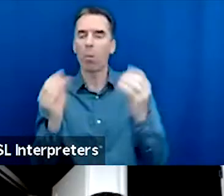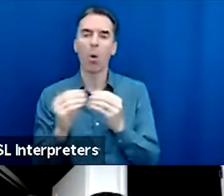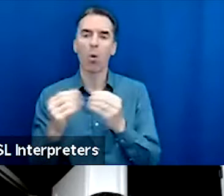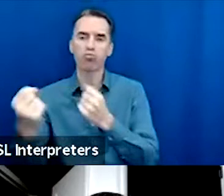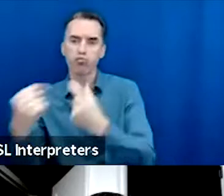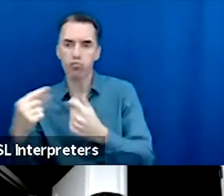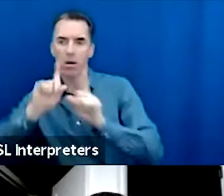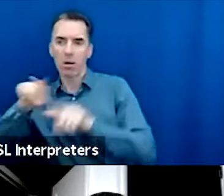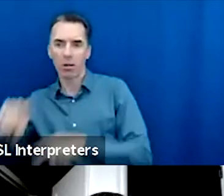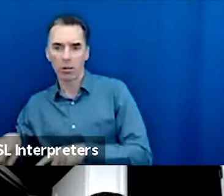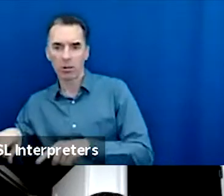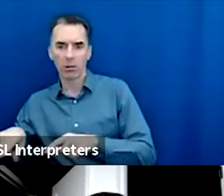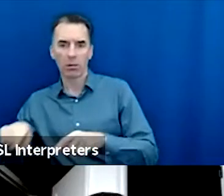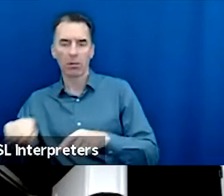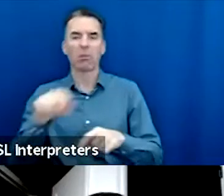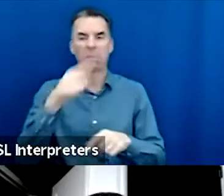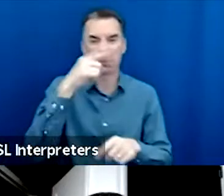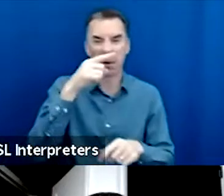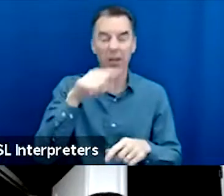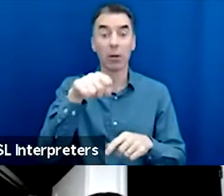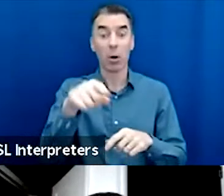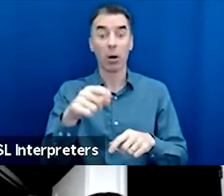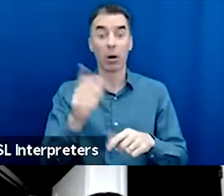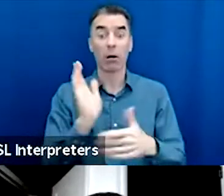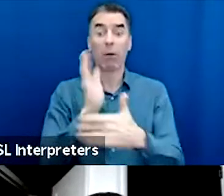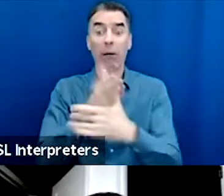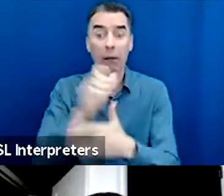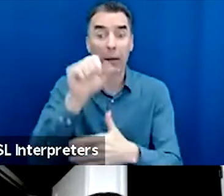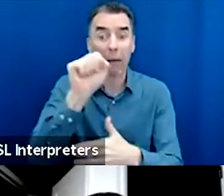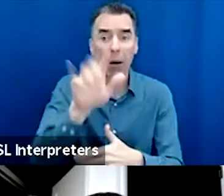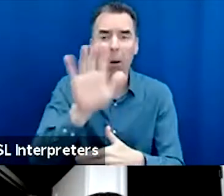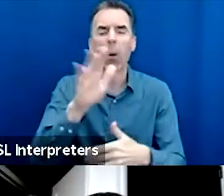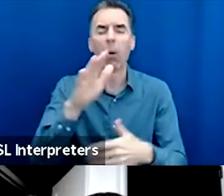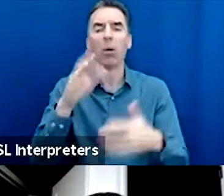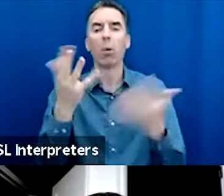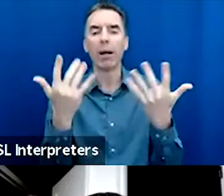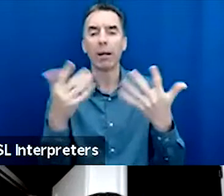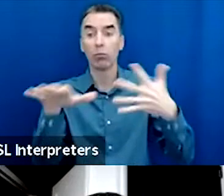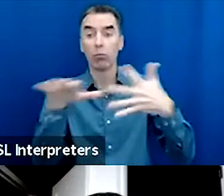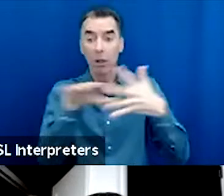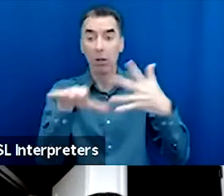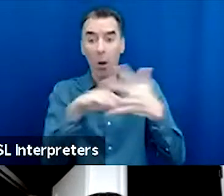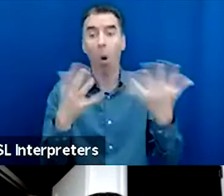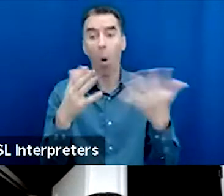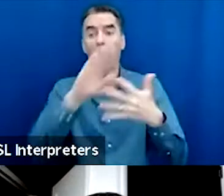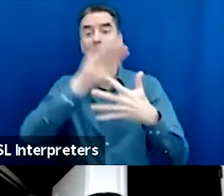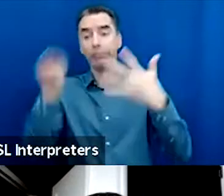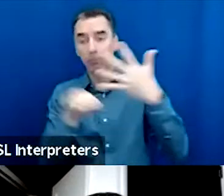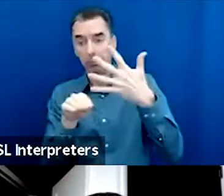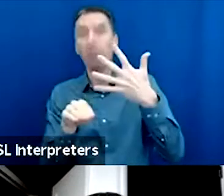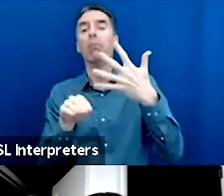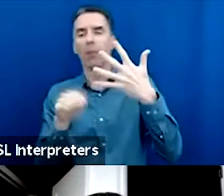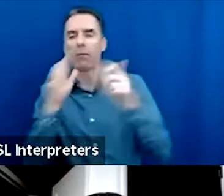would please just hold them for those natural pauses or till the very end, we'd really appreciate it.